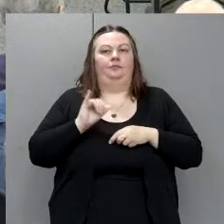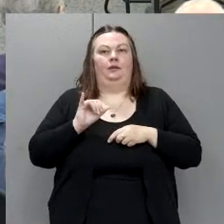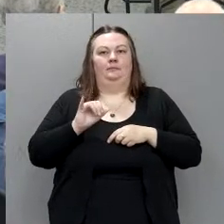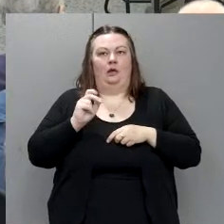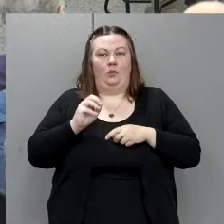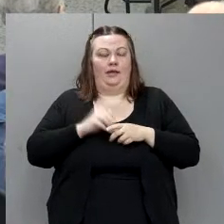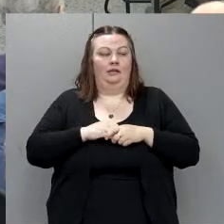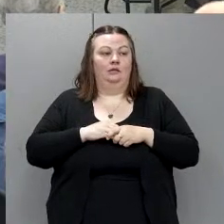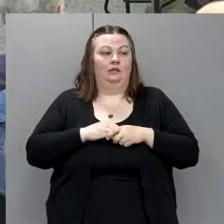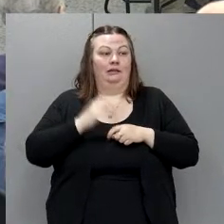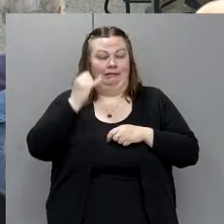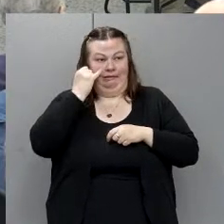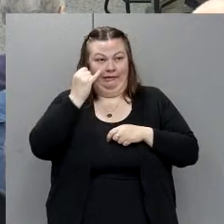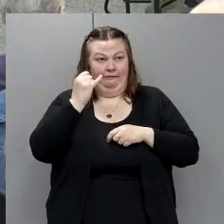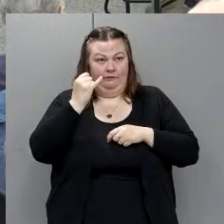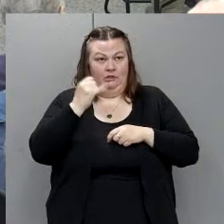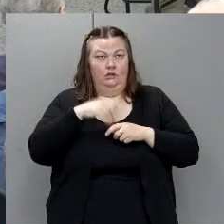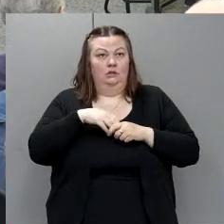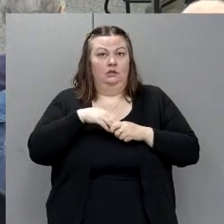Okay,